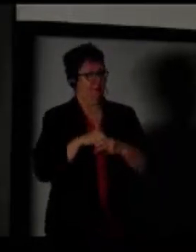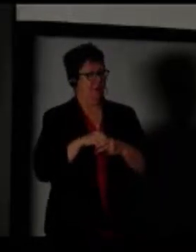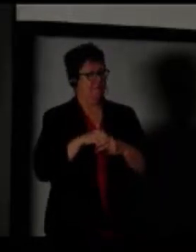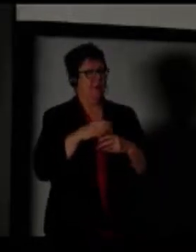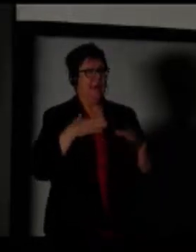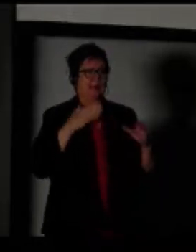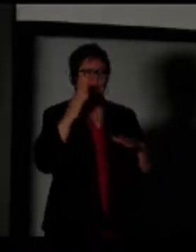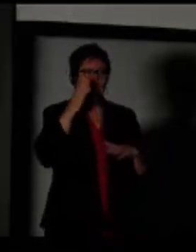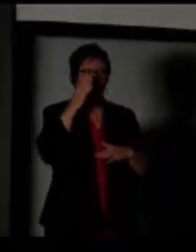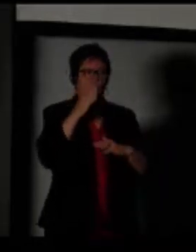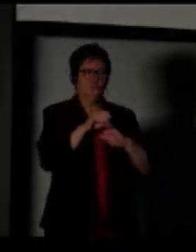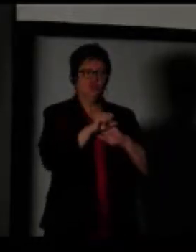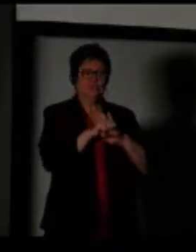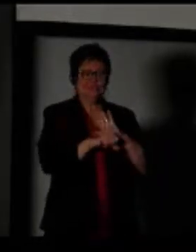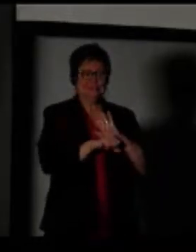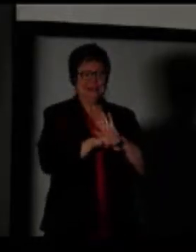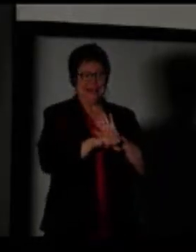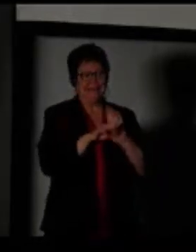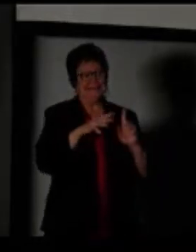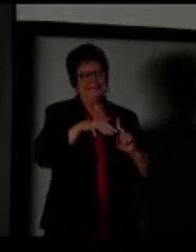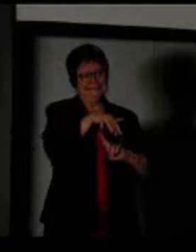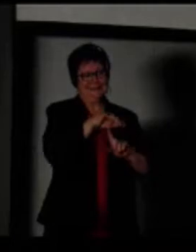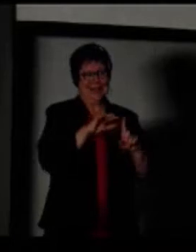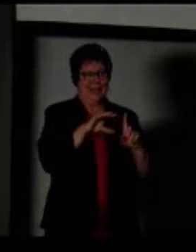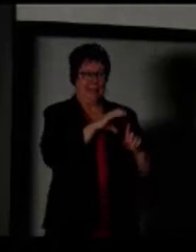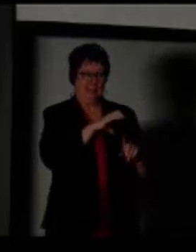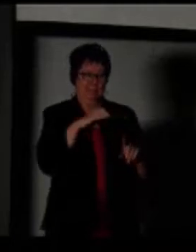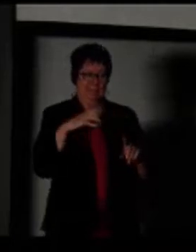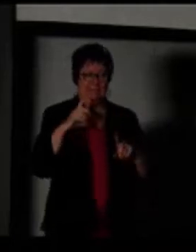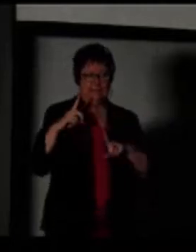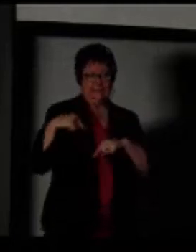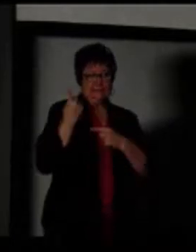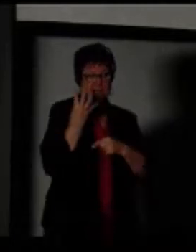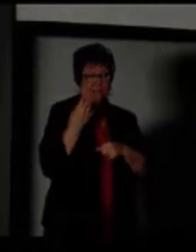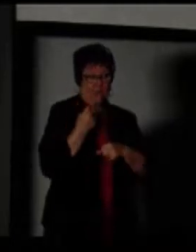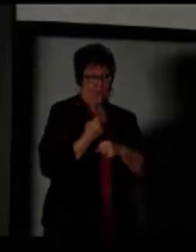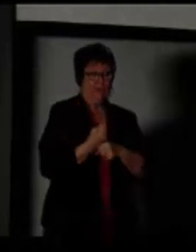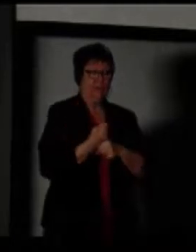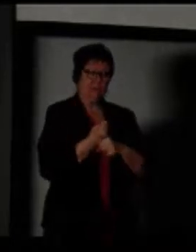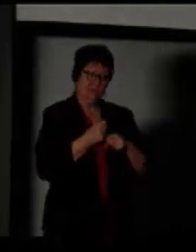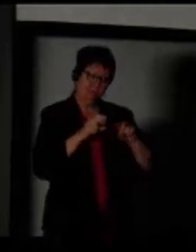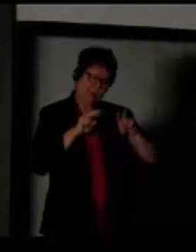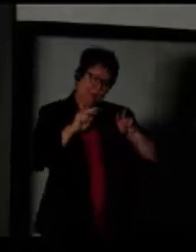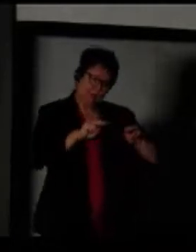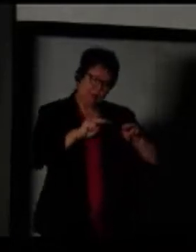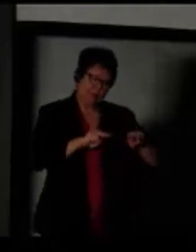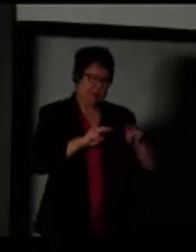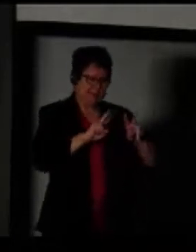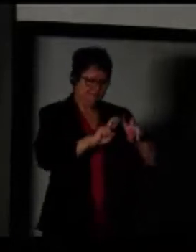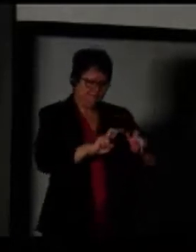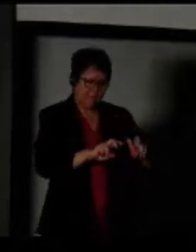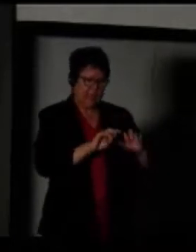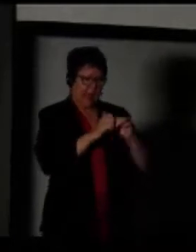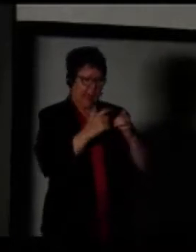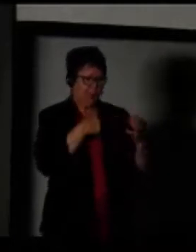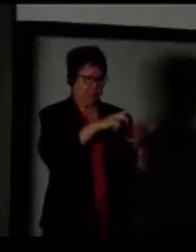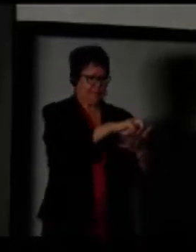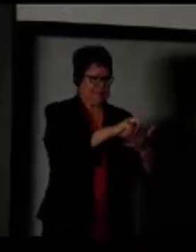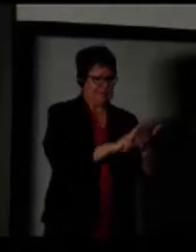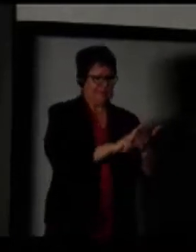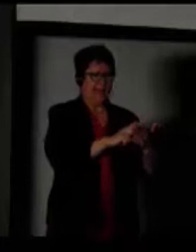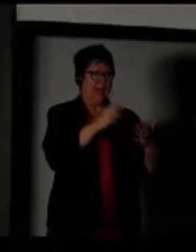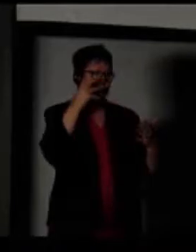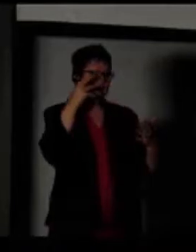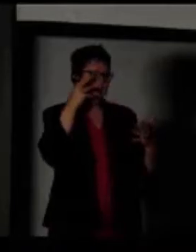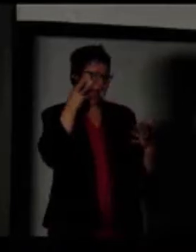that actually has been meeting for the last 4 years and really looking at how do we design an